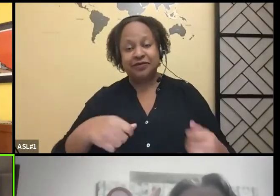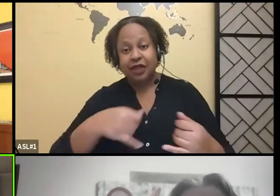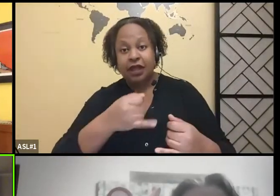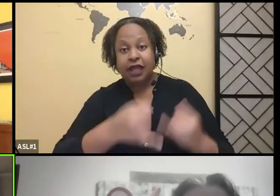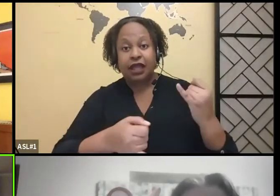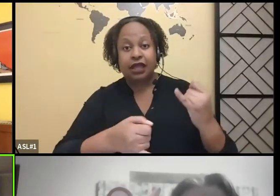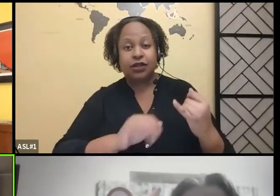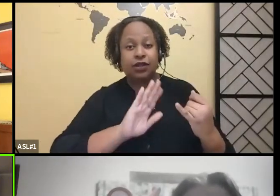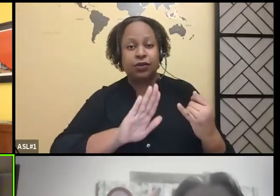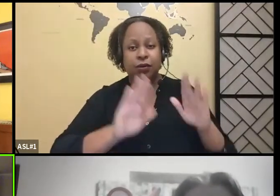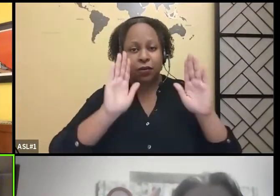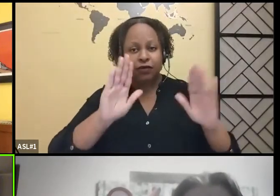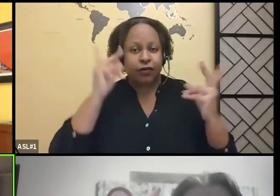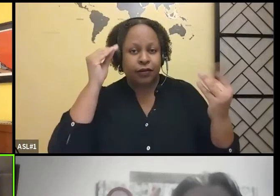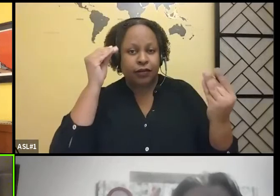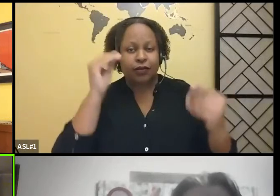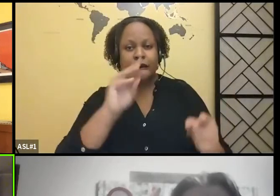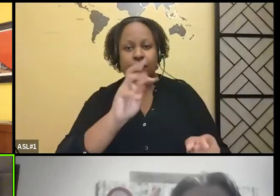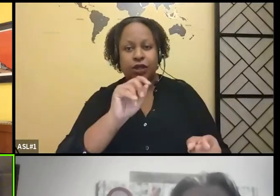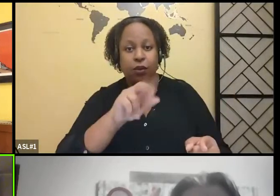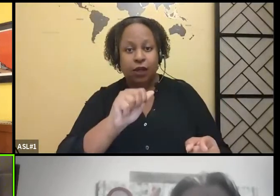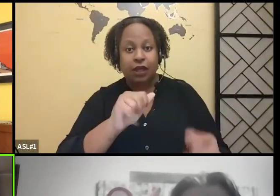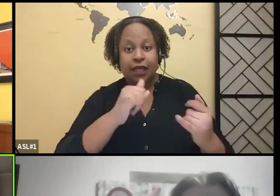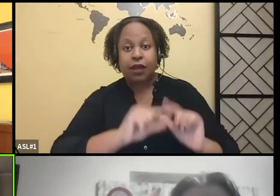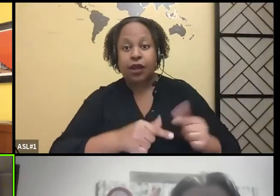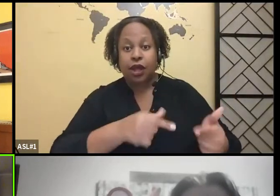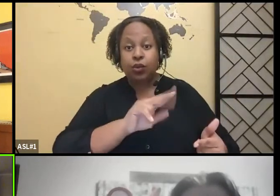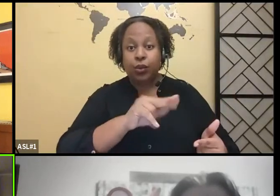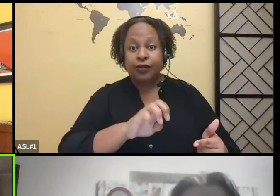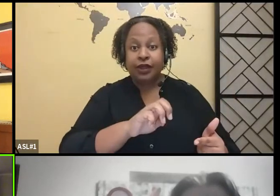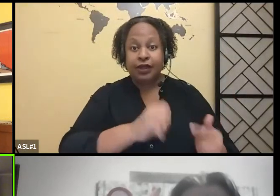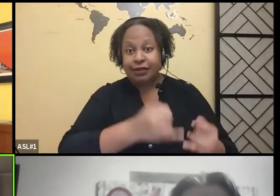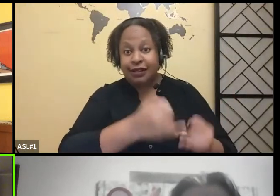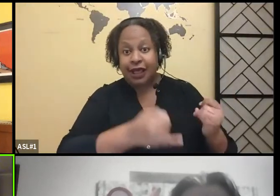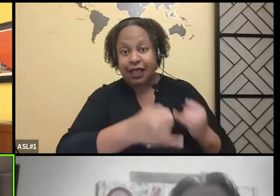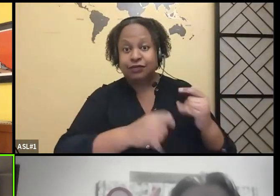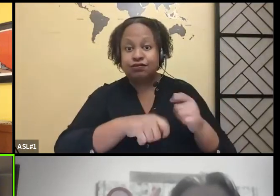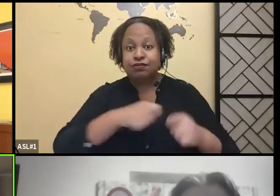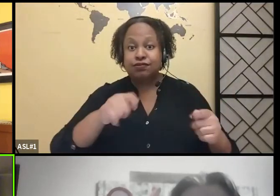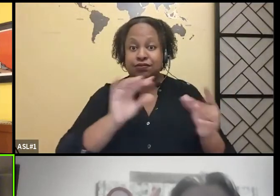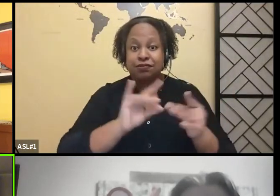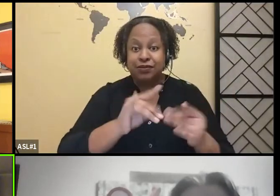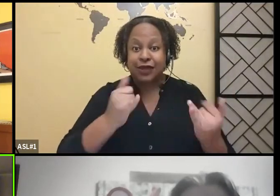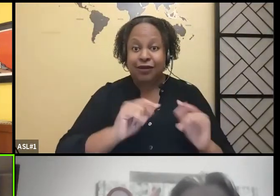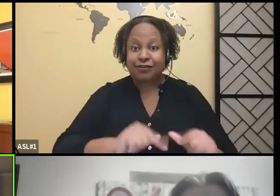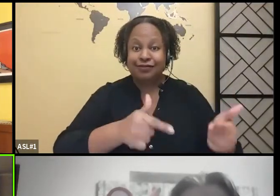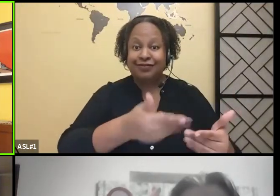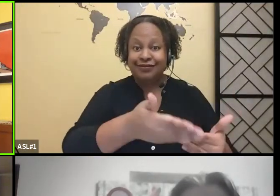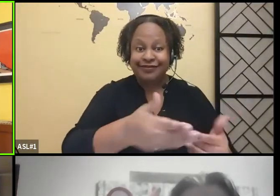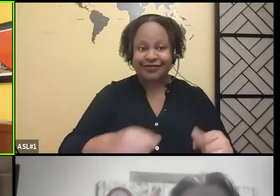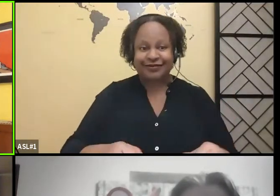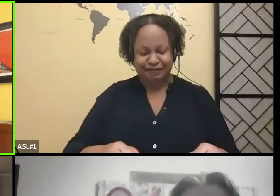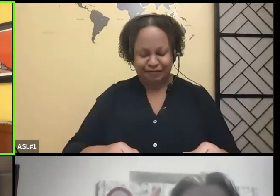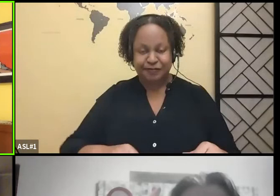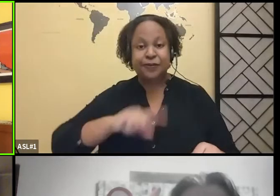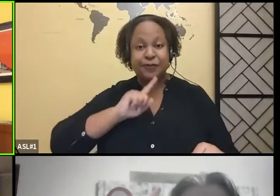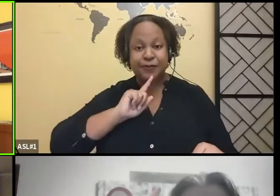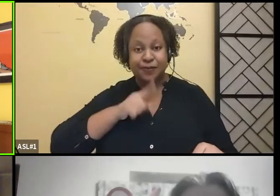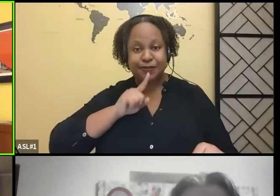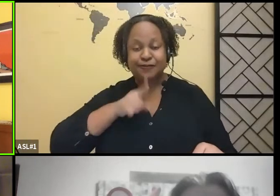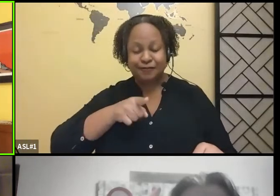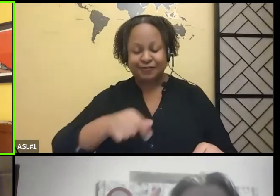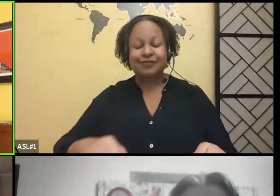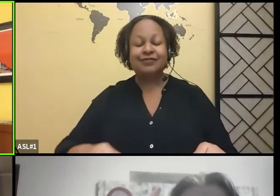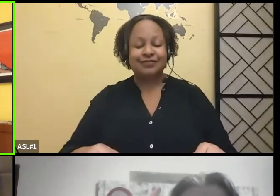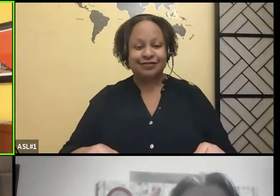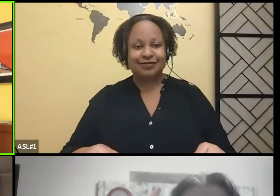that you've shared, Winona. Ruthie, would you like to pick up there and make some closing remarks? Yeah, sure. Once